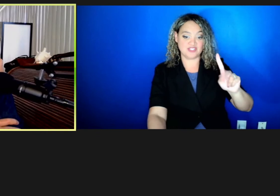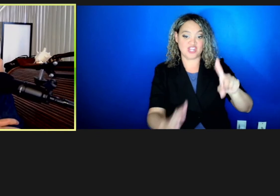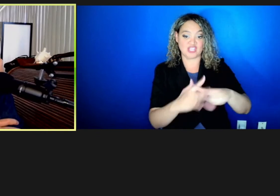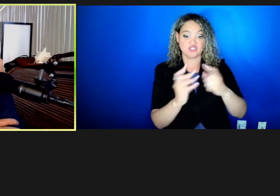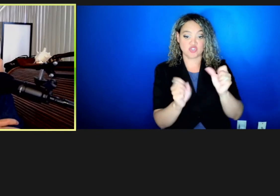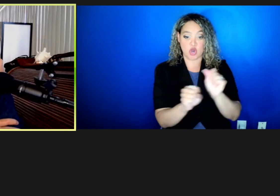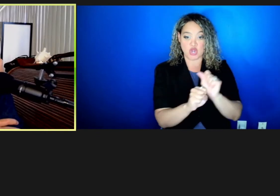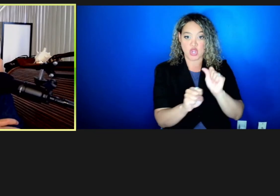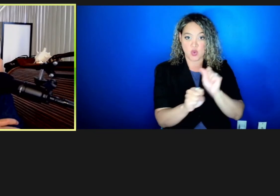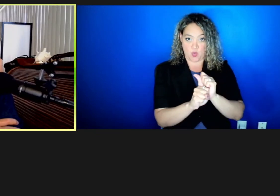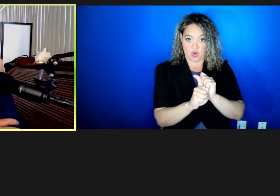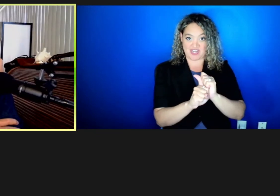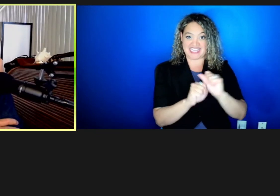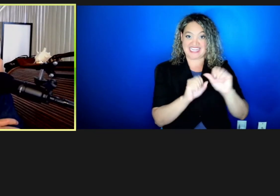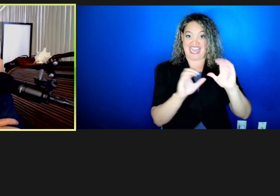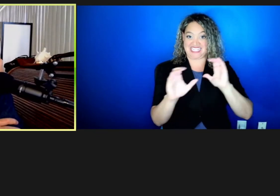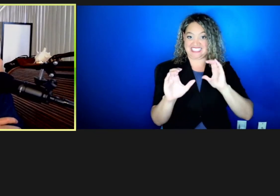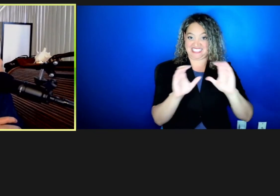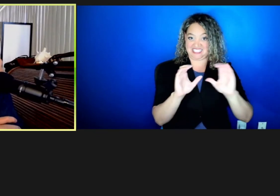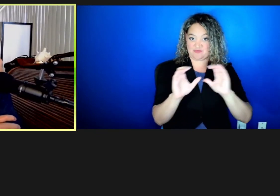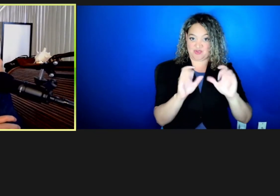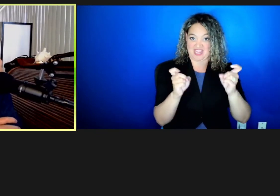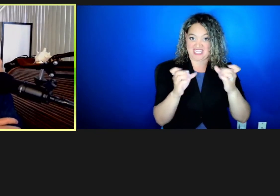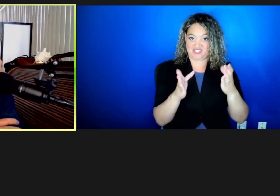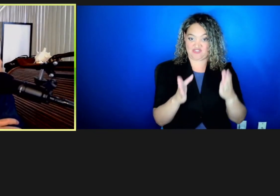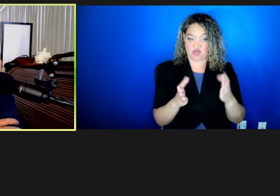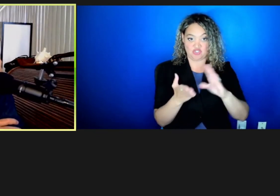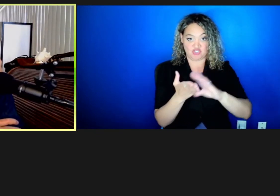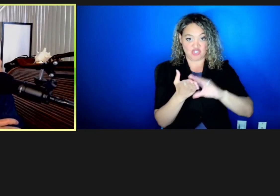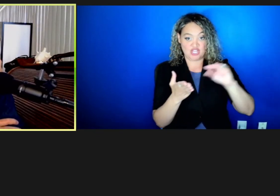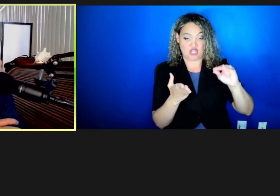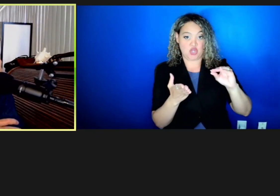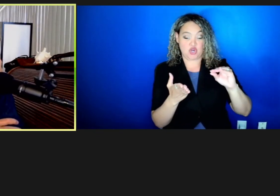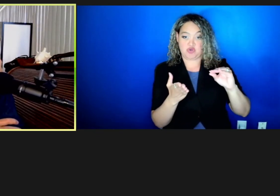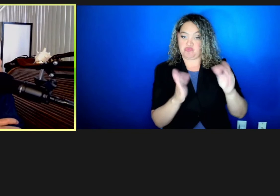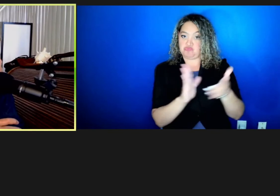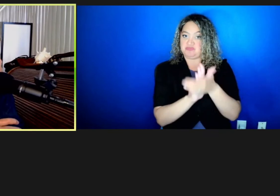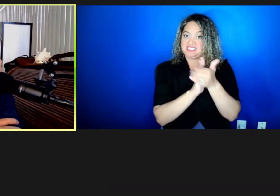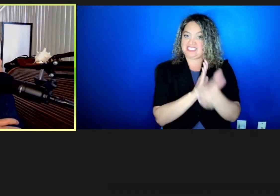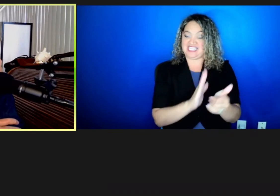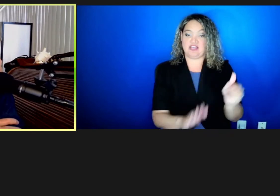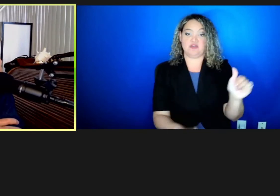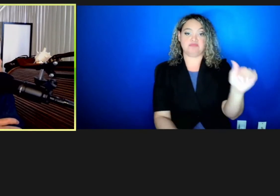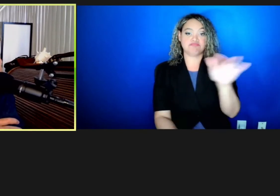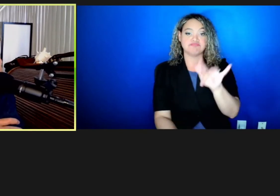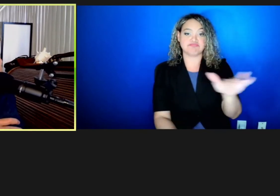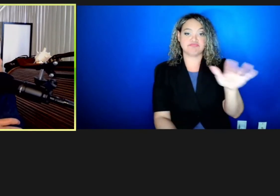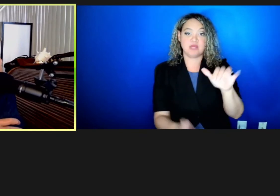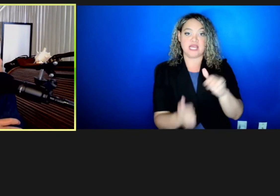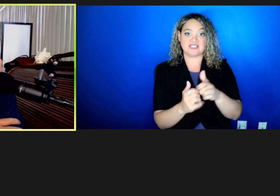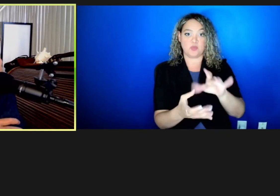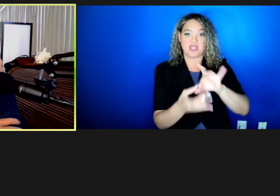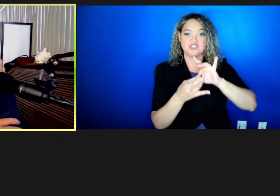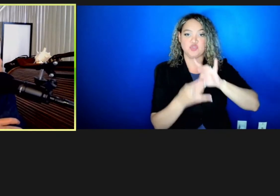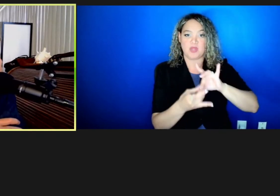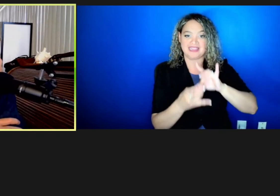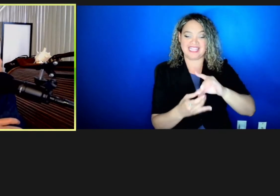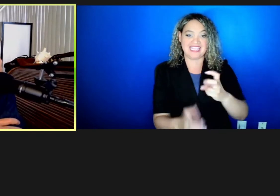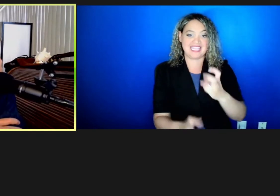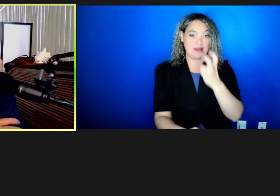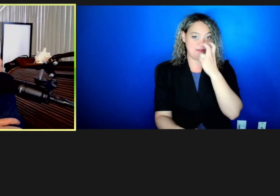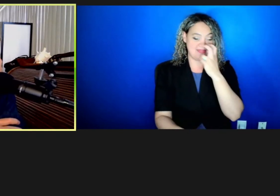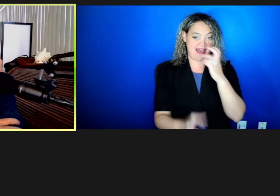Site Center, she learned and mastered fingerspelling as a bridge to her blind clients who were